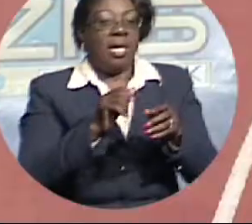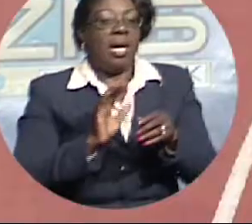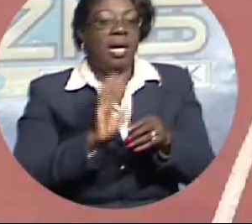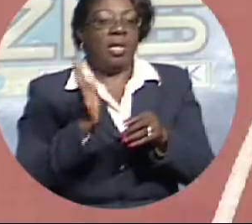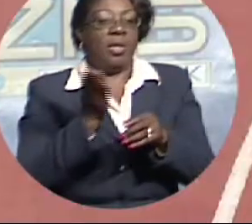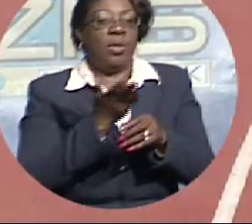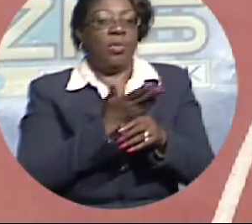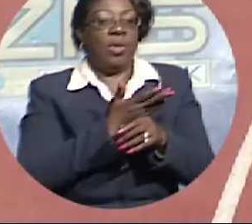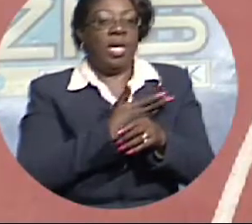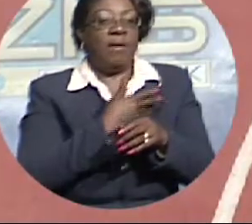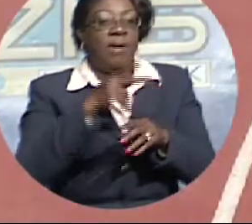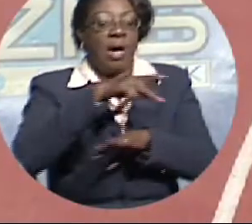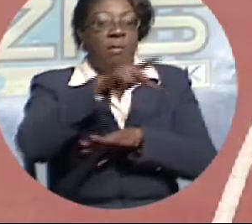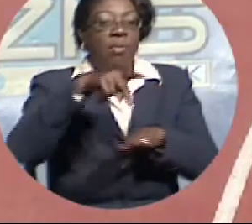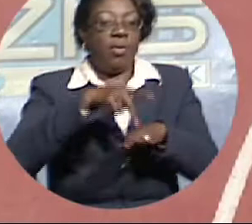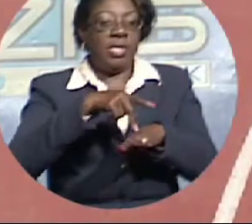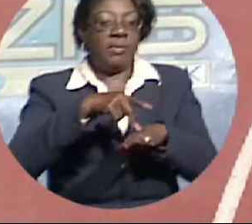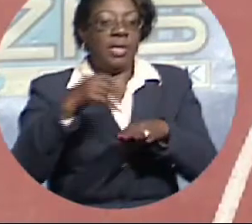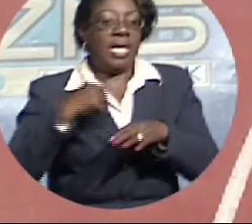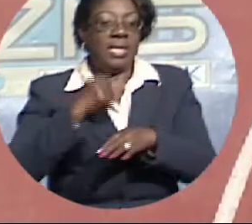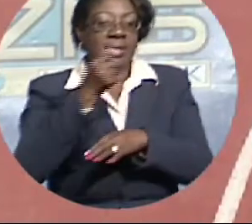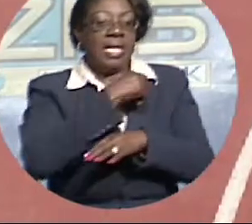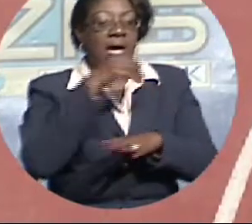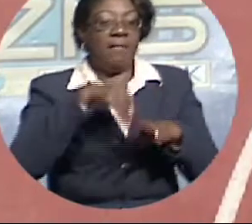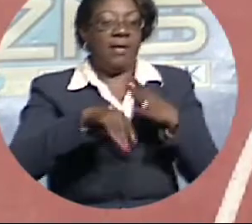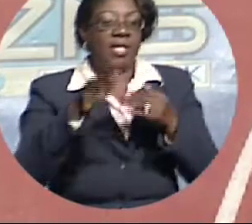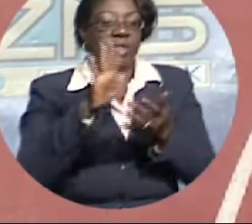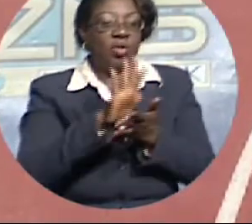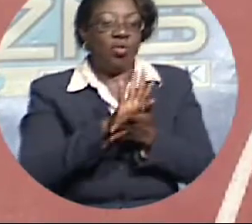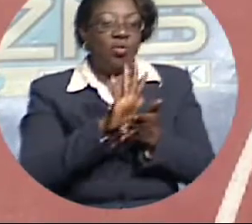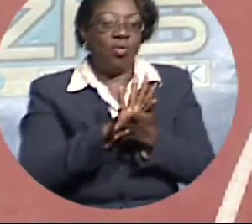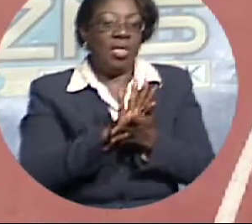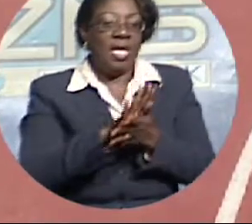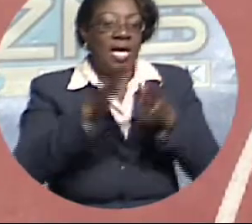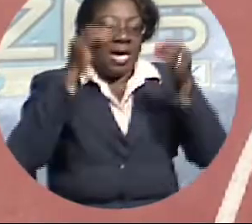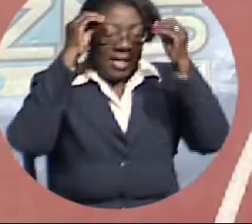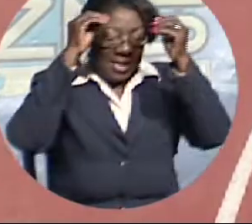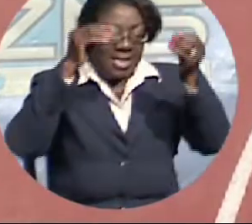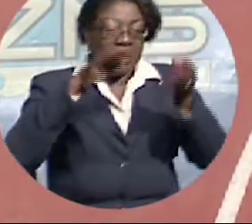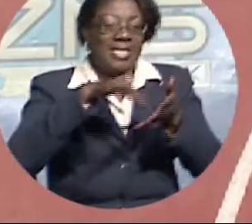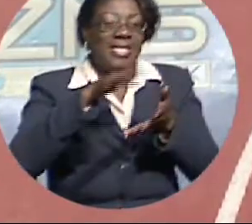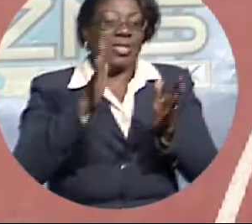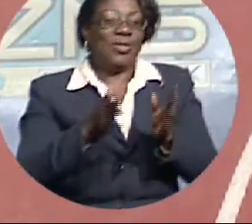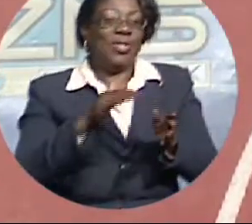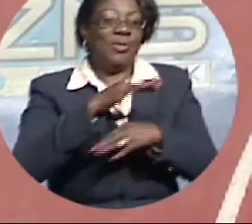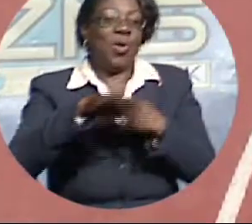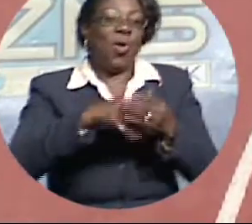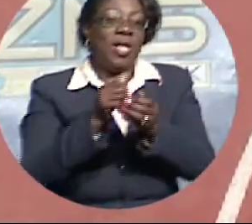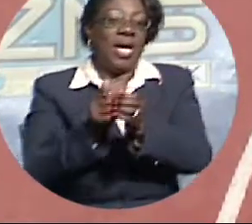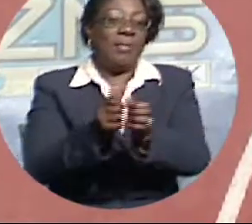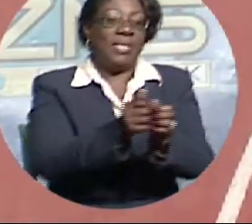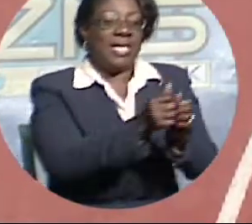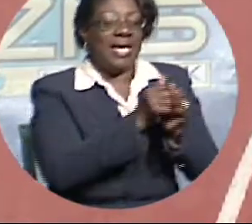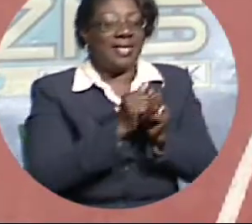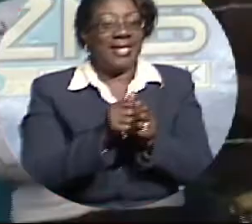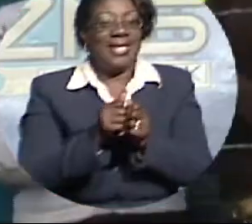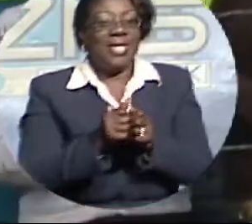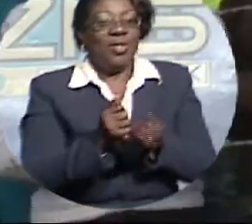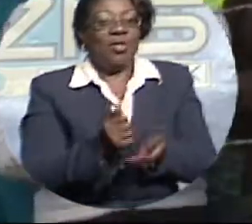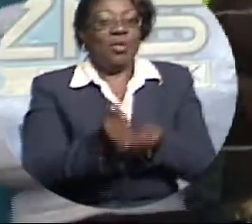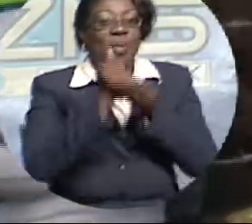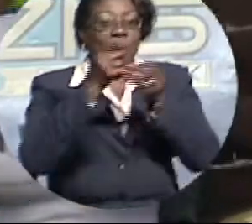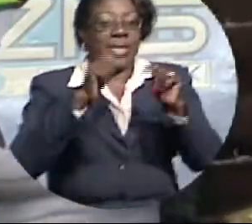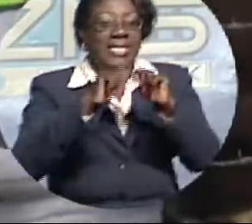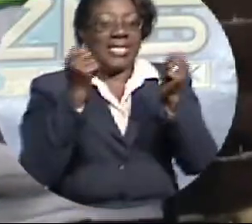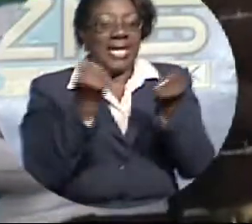Ms. Fox, our principal, and the staff in the school, and the P department, and the teachers, and the students, we all come together. It's all a team effort.